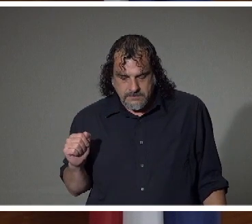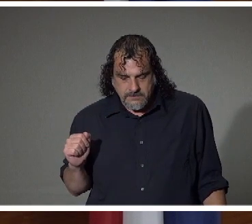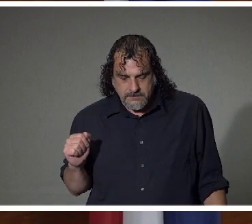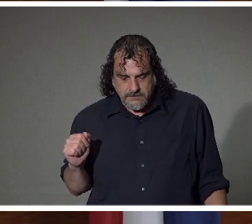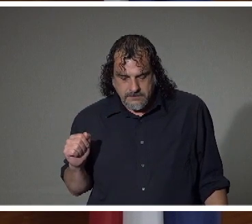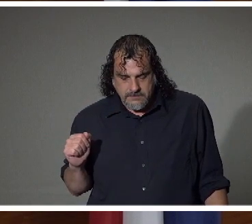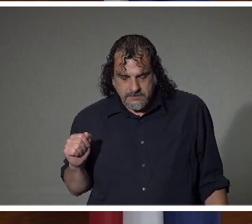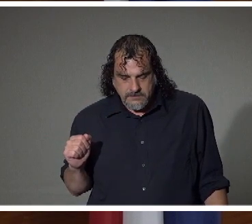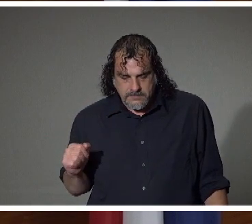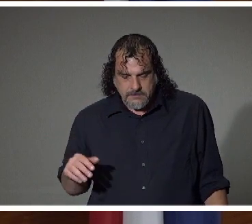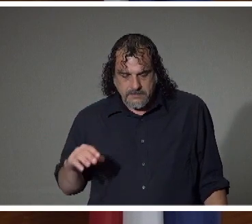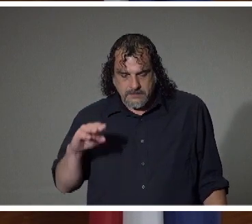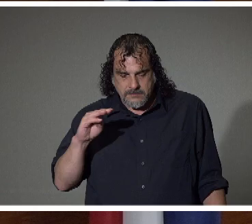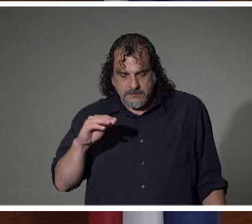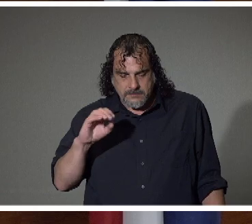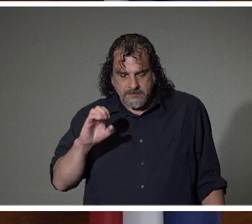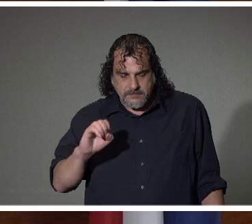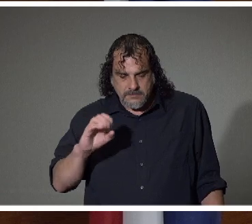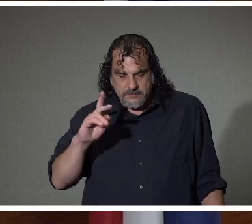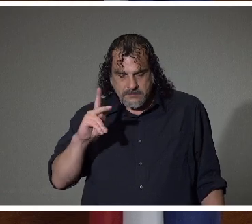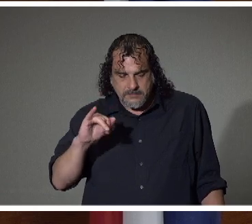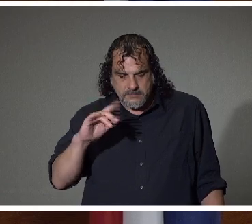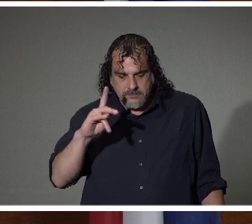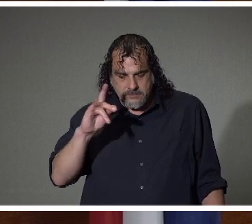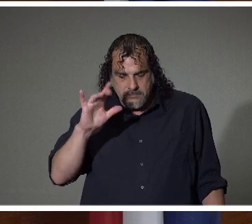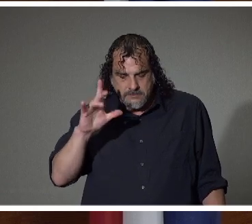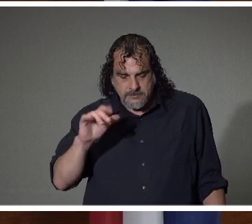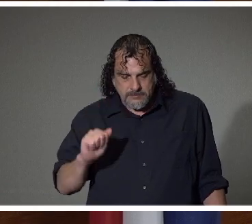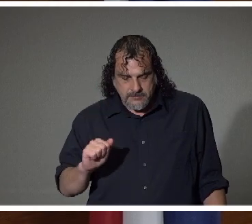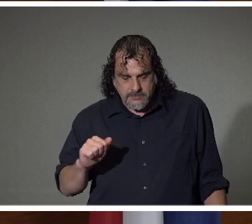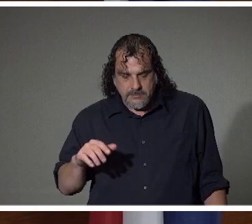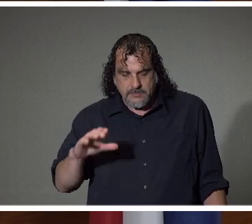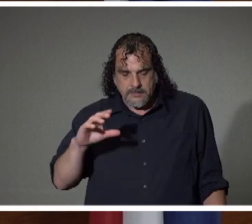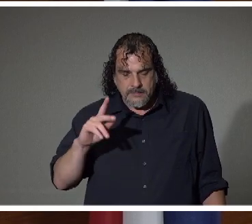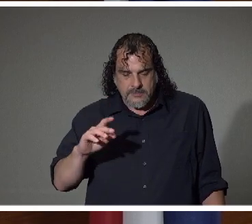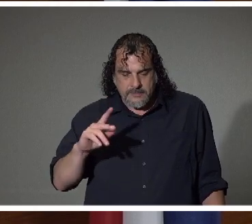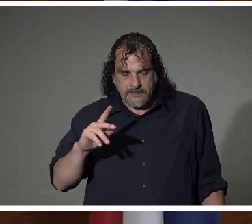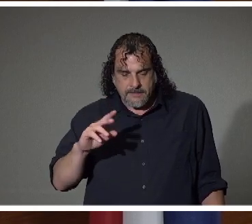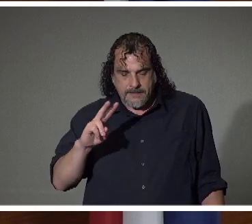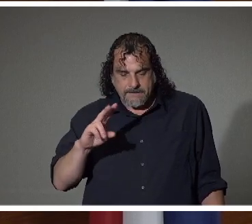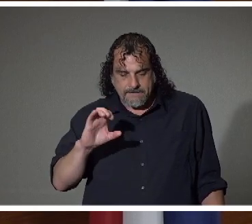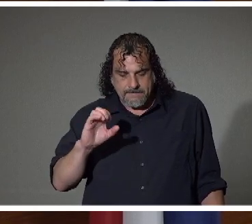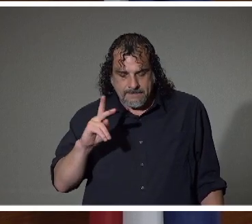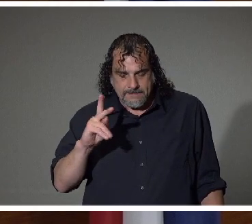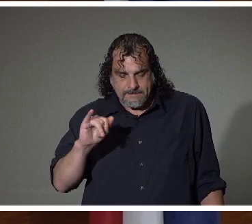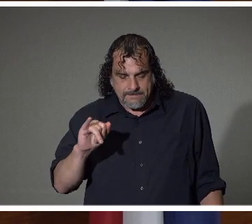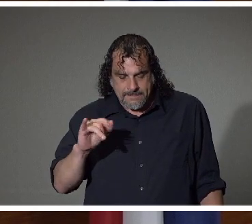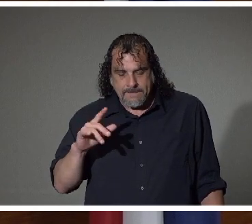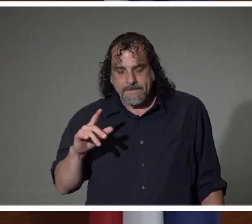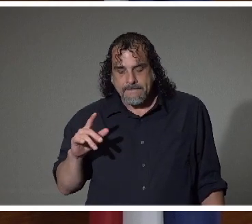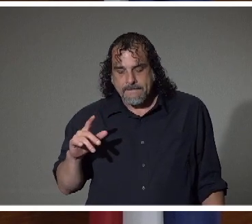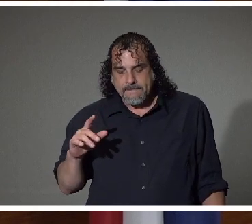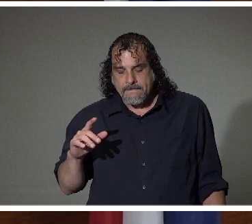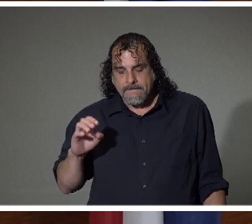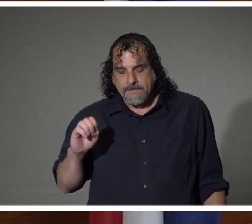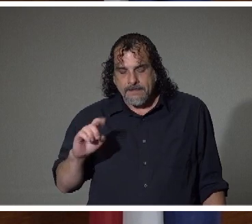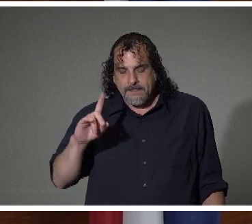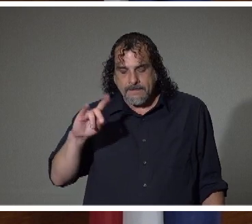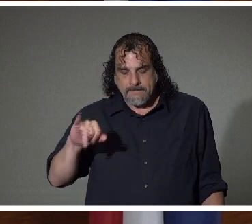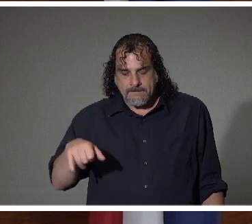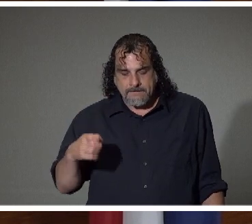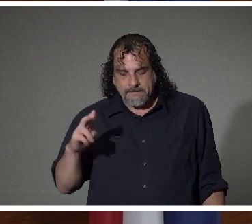Happy birthday to Michaela Mallet, to Cruz Sims, to Vicki Hankins in Nettleton, to Aliyah Collins,